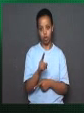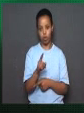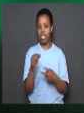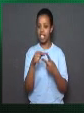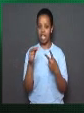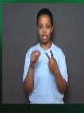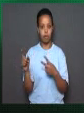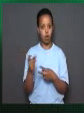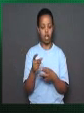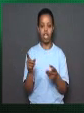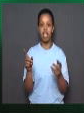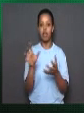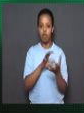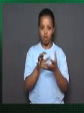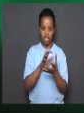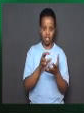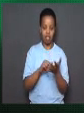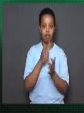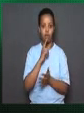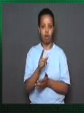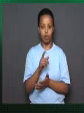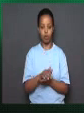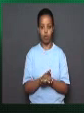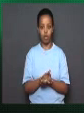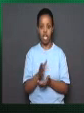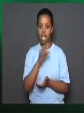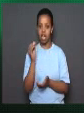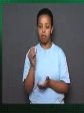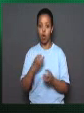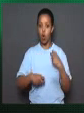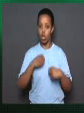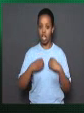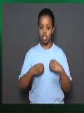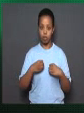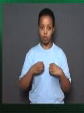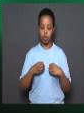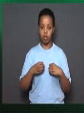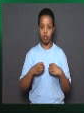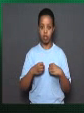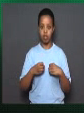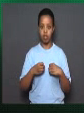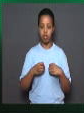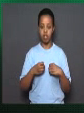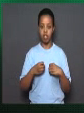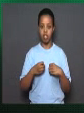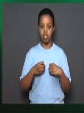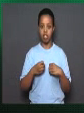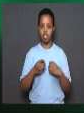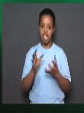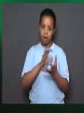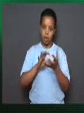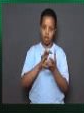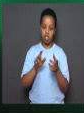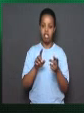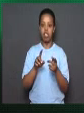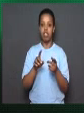selective breeding, wherein organisms are chosen to breed toward a specific